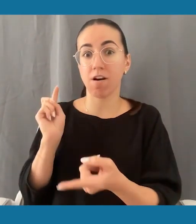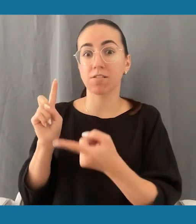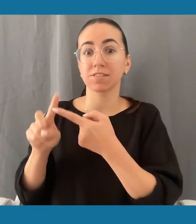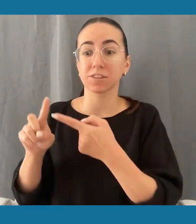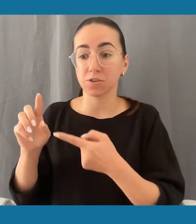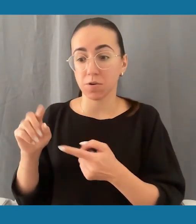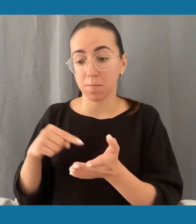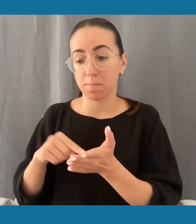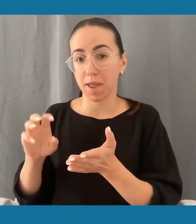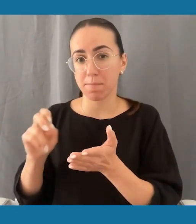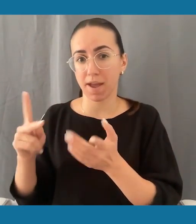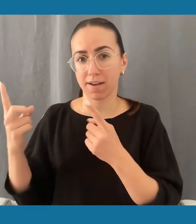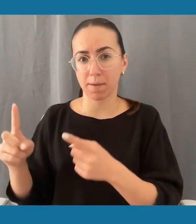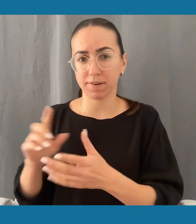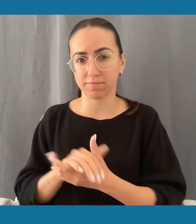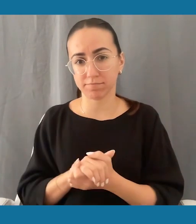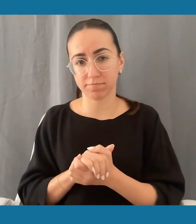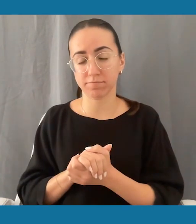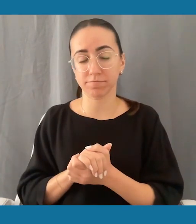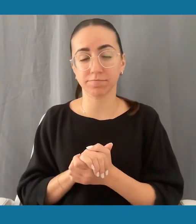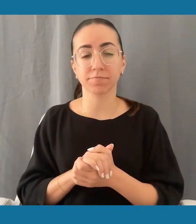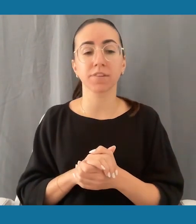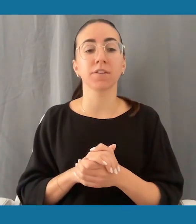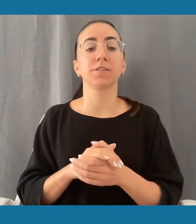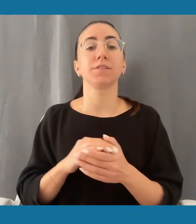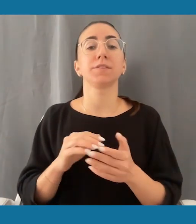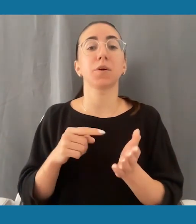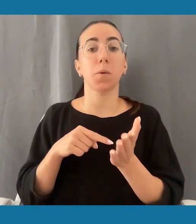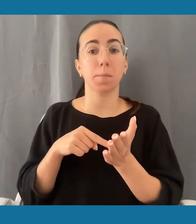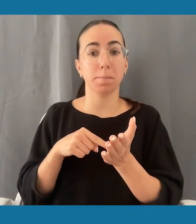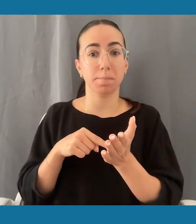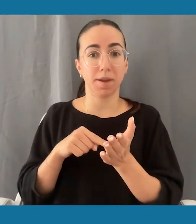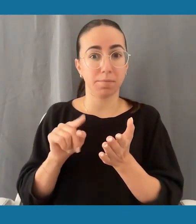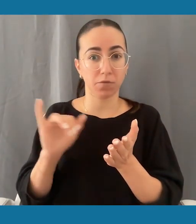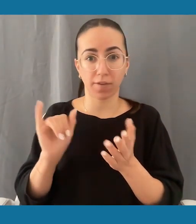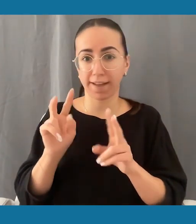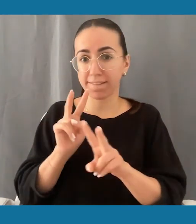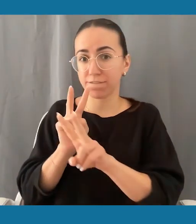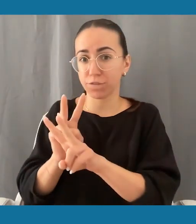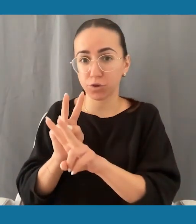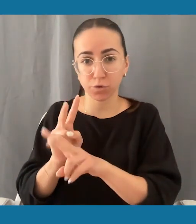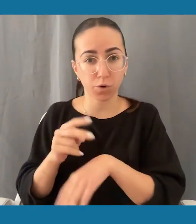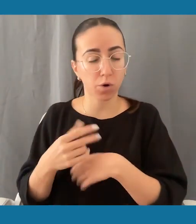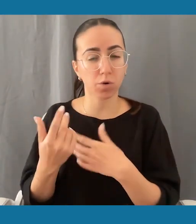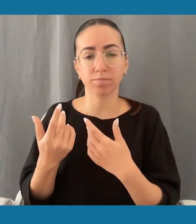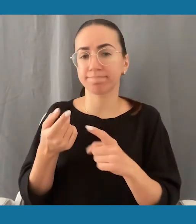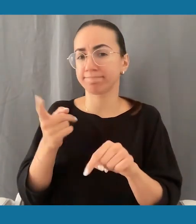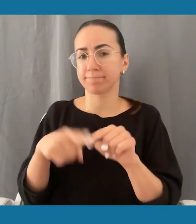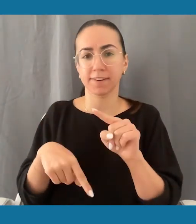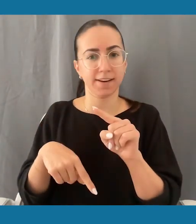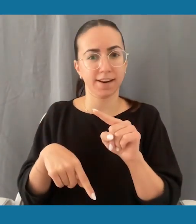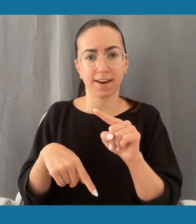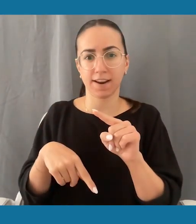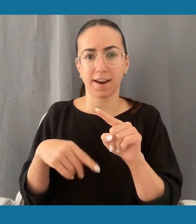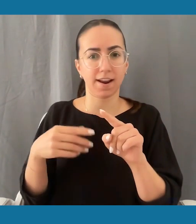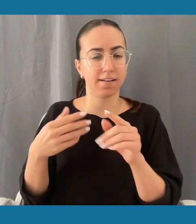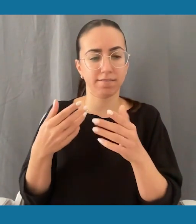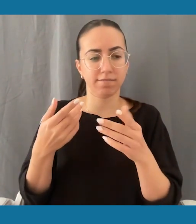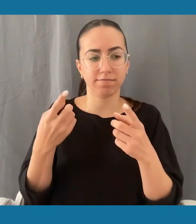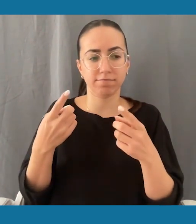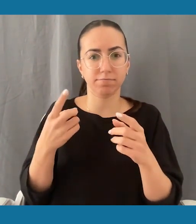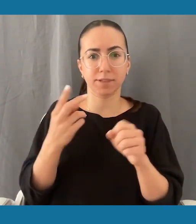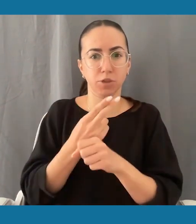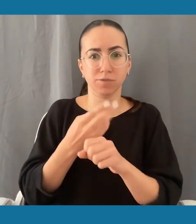payback occurs. That means that payment of funeral expenses cannot occur after the person's death.